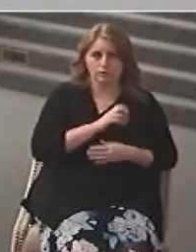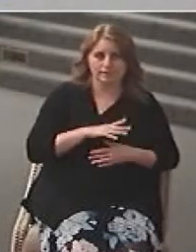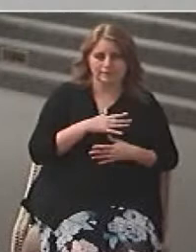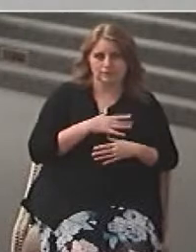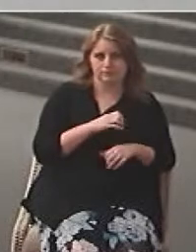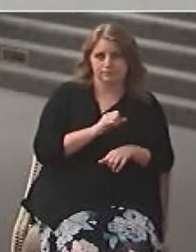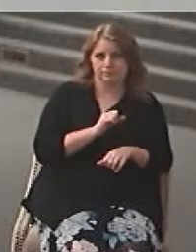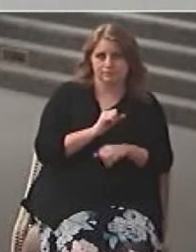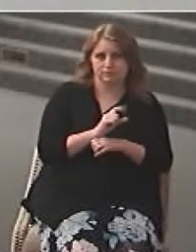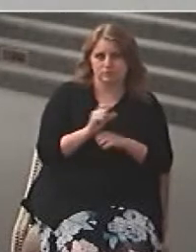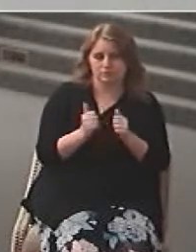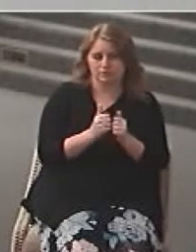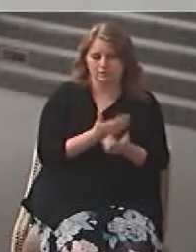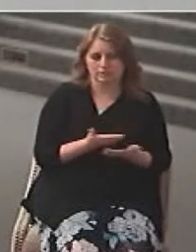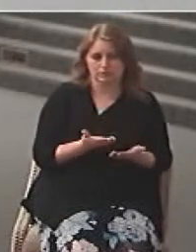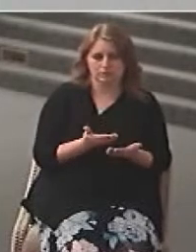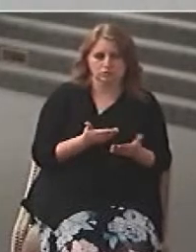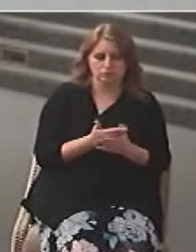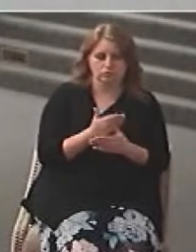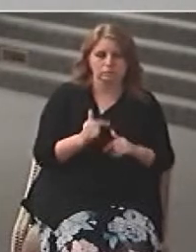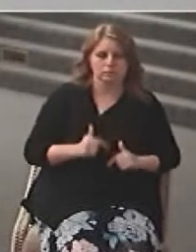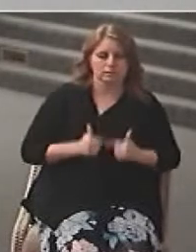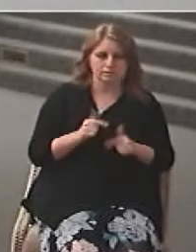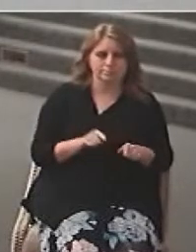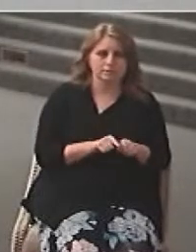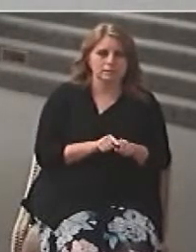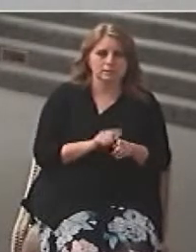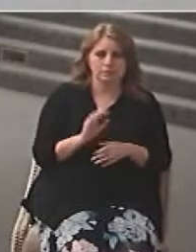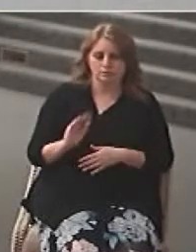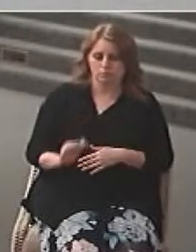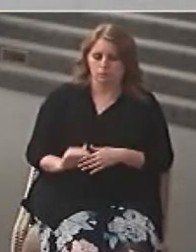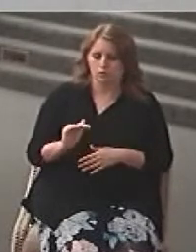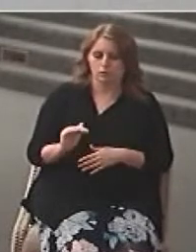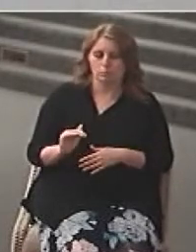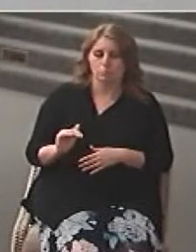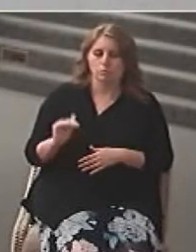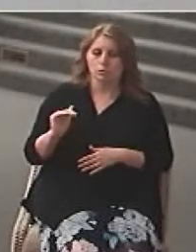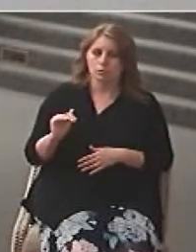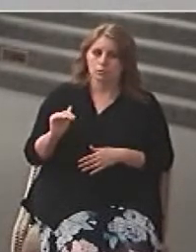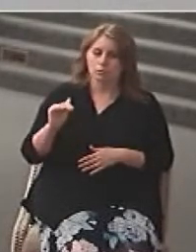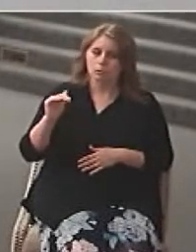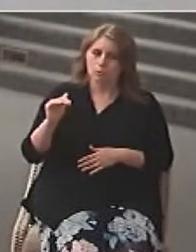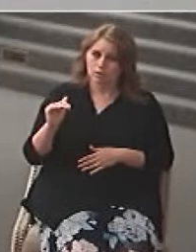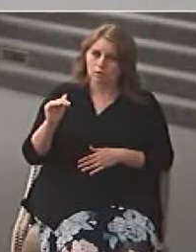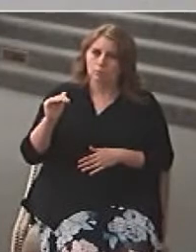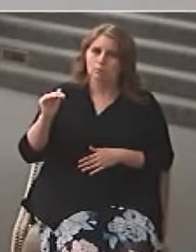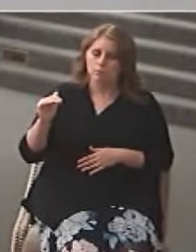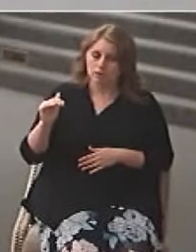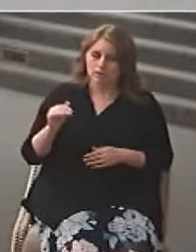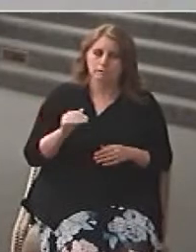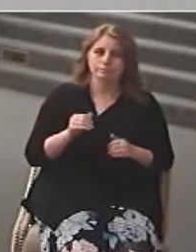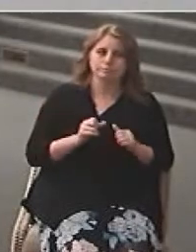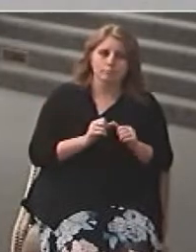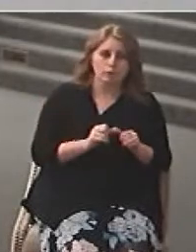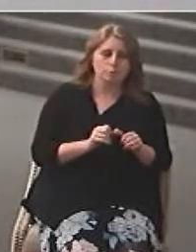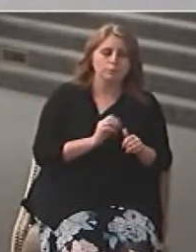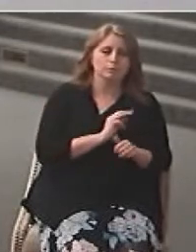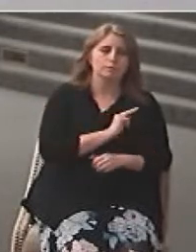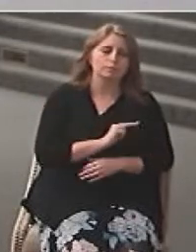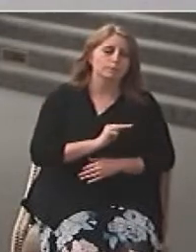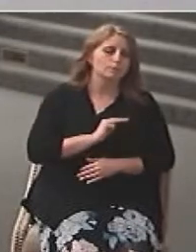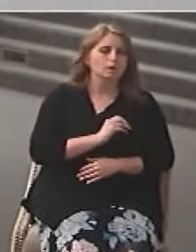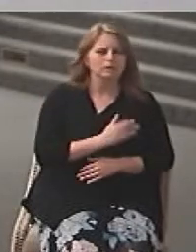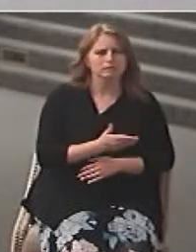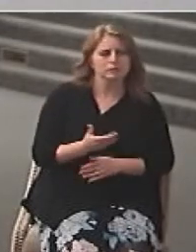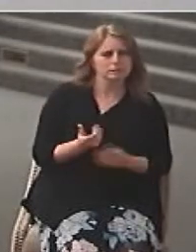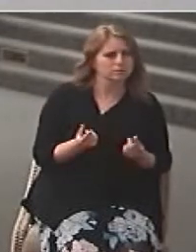some things throughout his life. As he grew and as he matured and as he continued in his ministry, there were some things